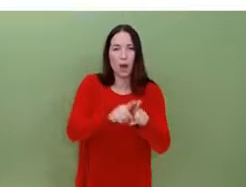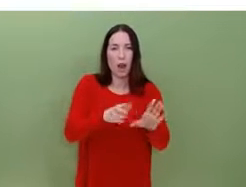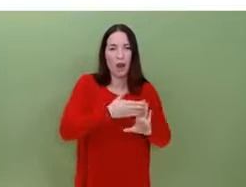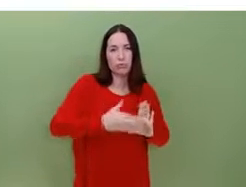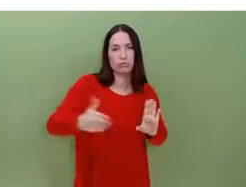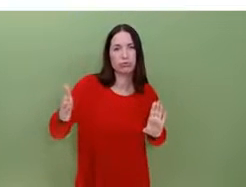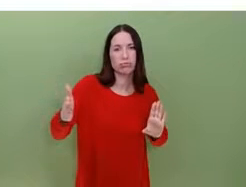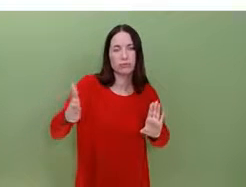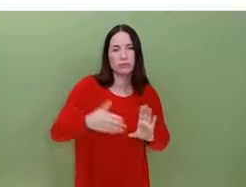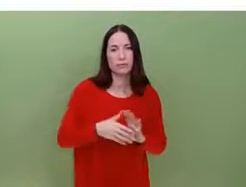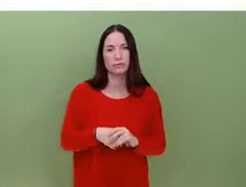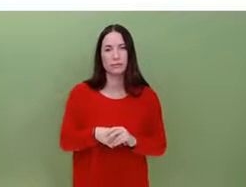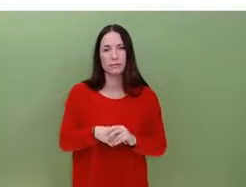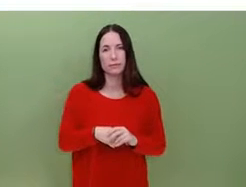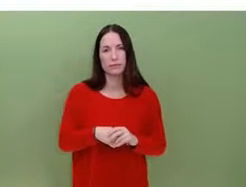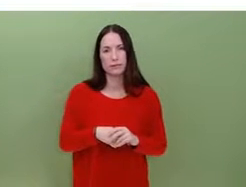for the